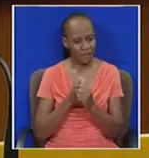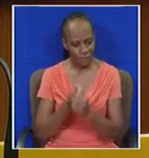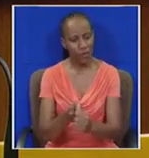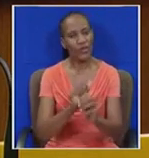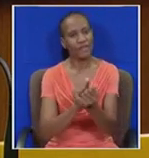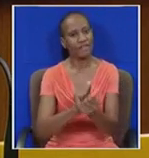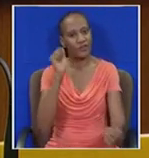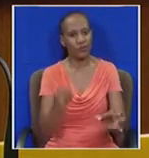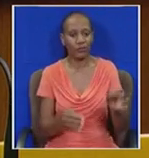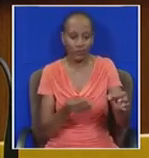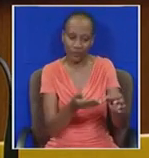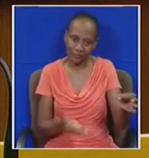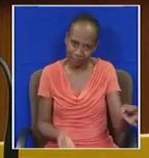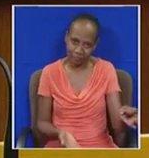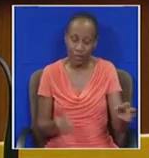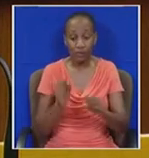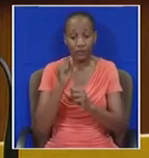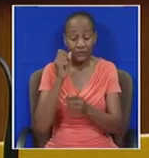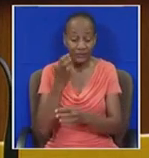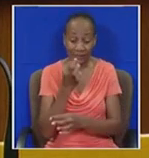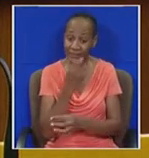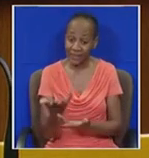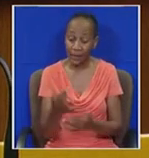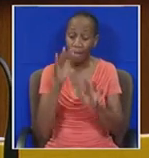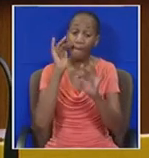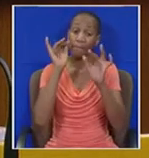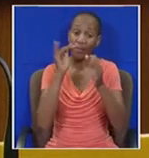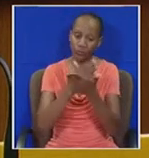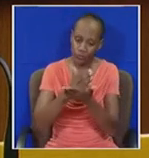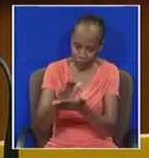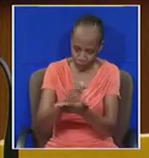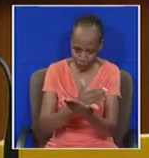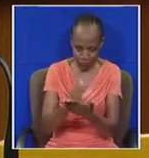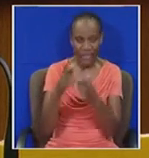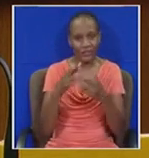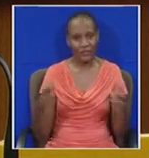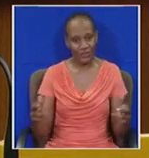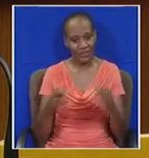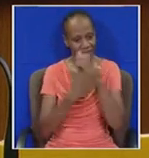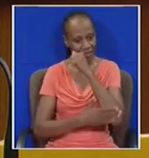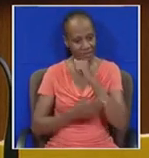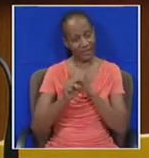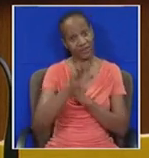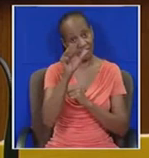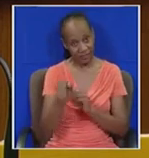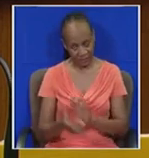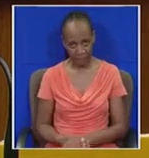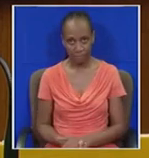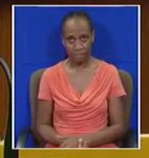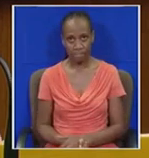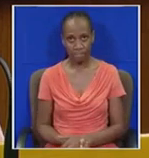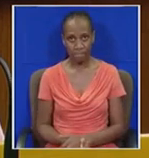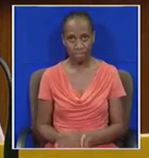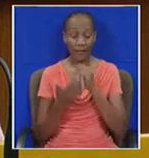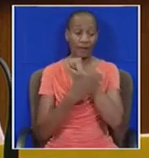Charter and the clarion call that the people shall share in the wealth of our country, and a